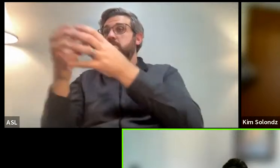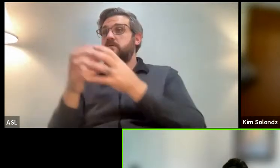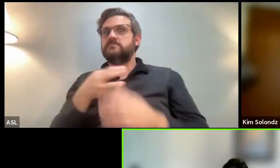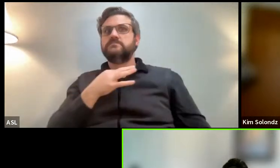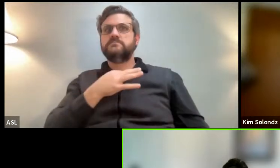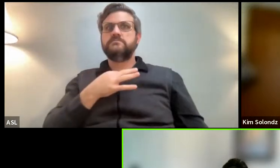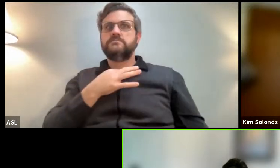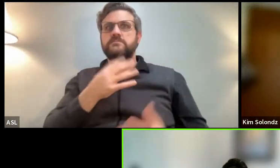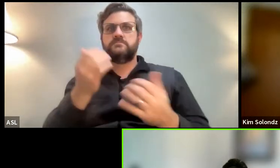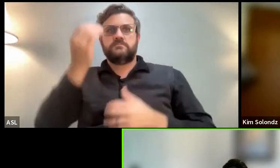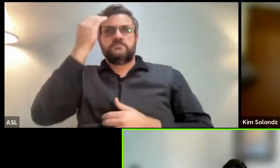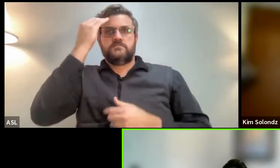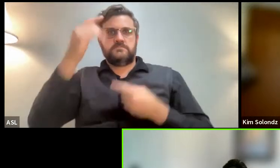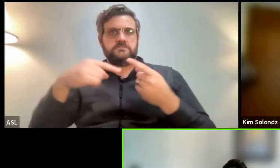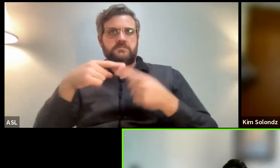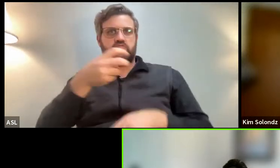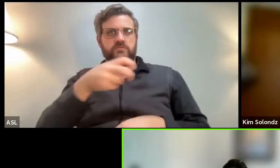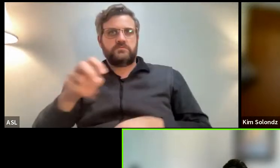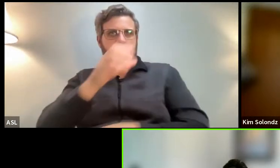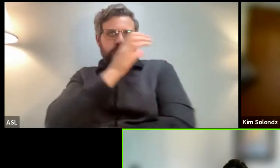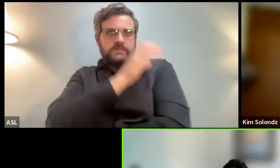this transition clinic.